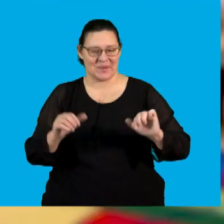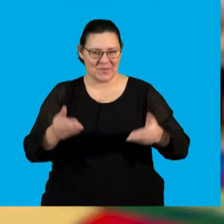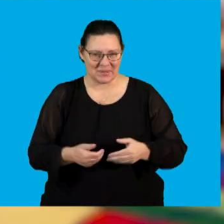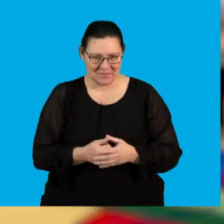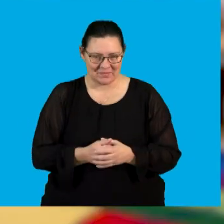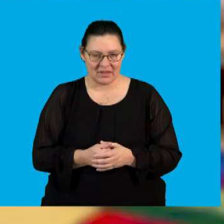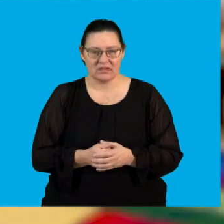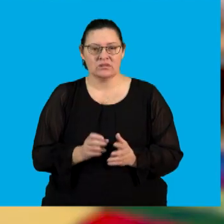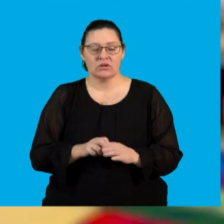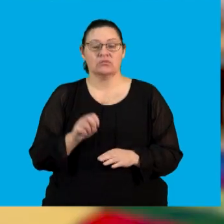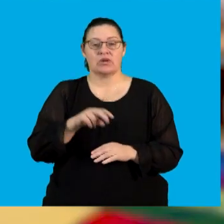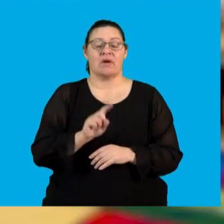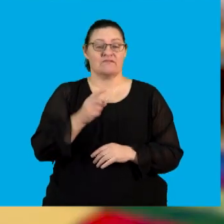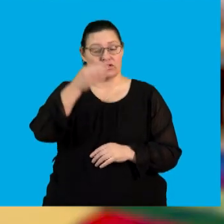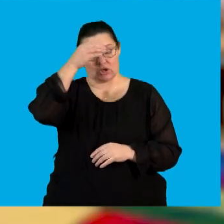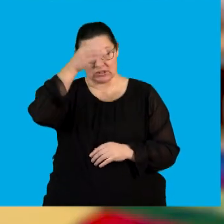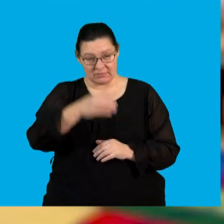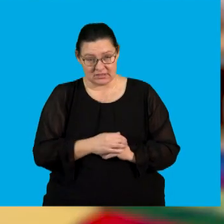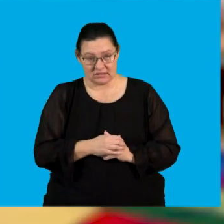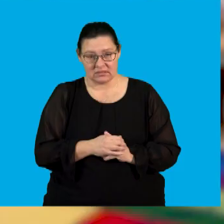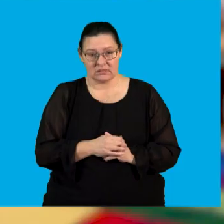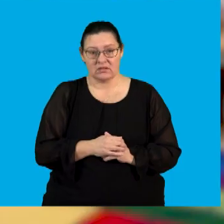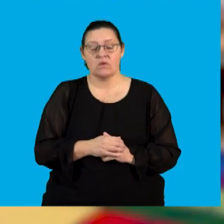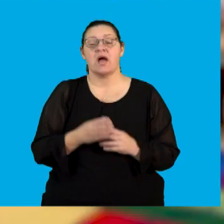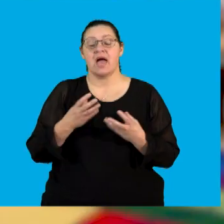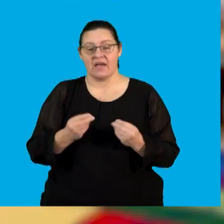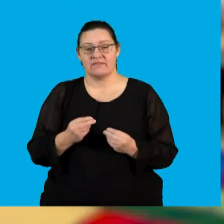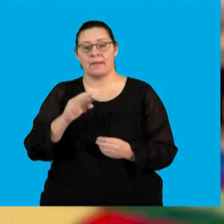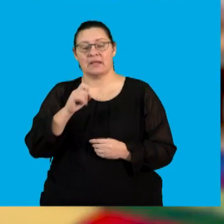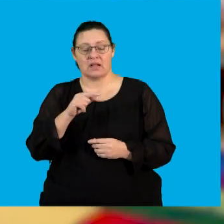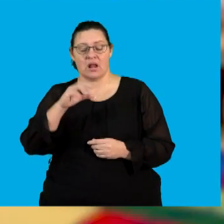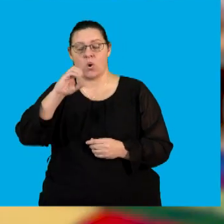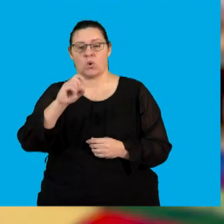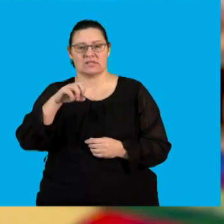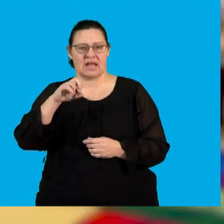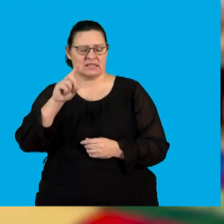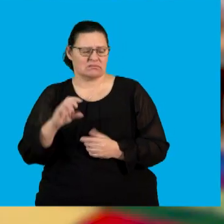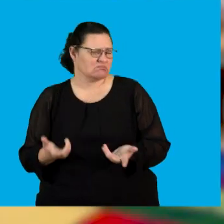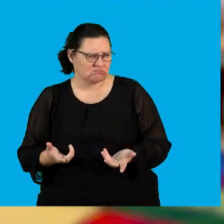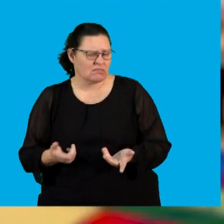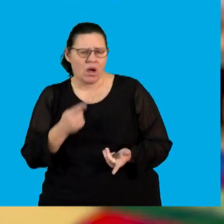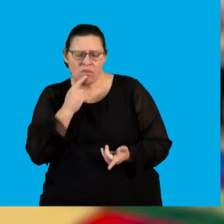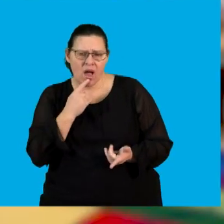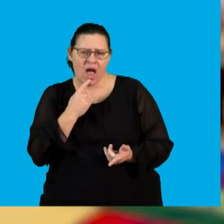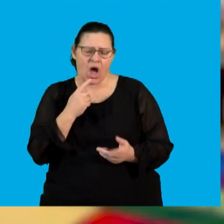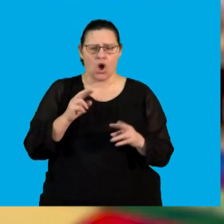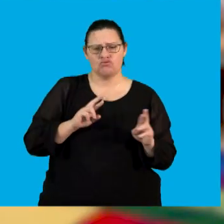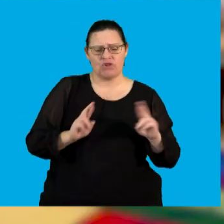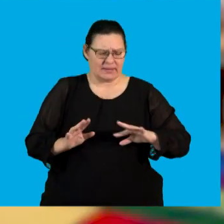Welcome back. So now to jump into our first concept, as we've said, we're going to be looking at the metal oxides and how they react with acid.